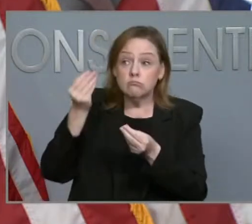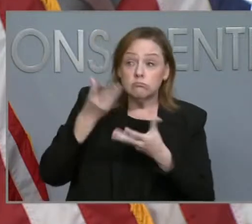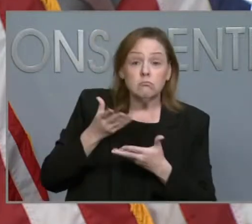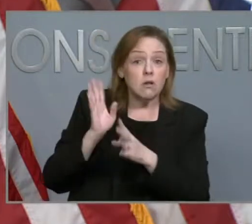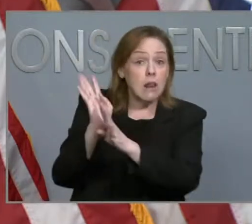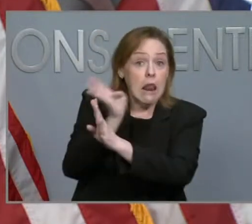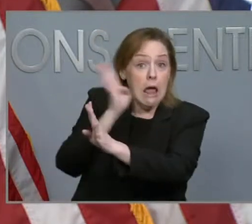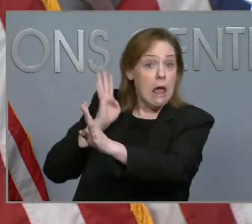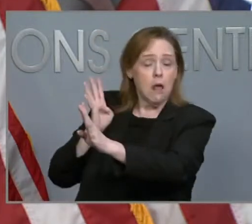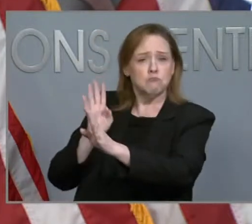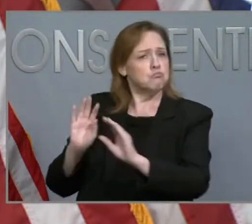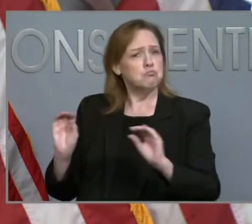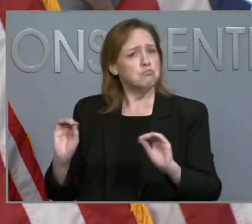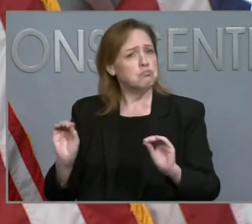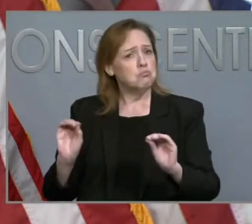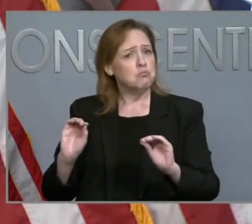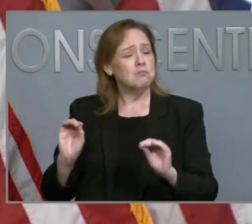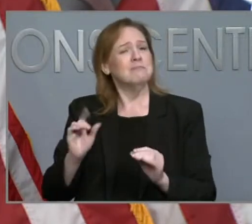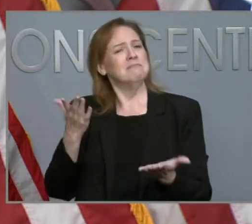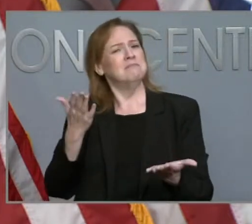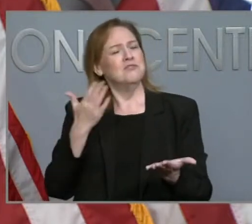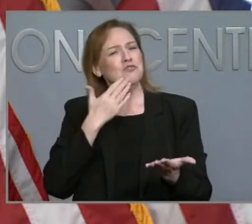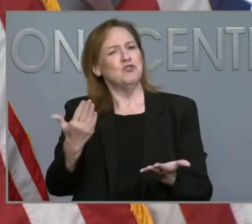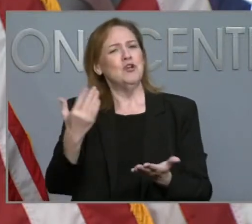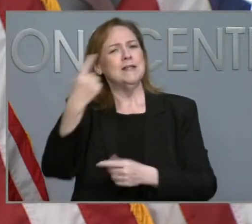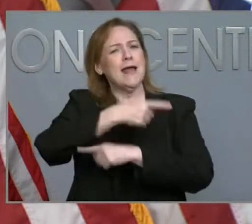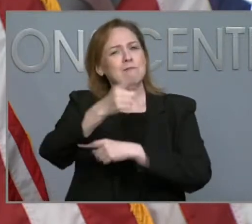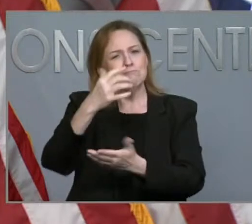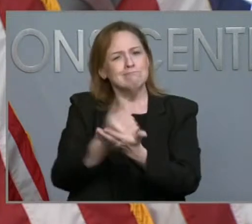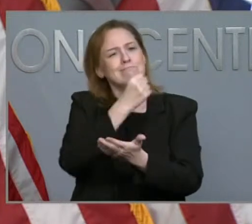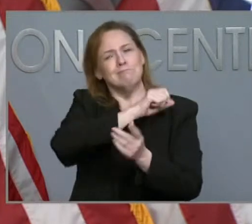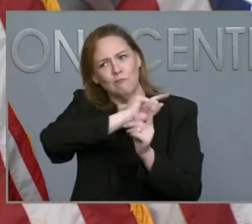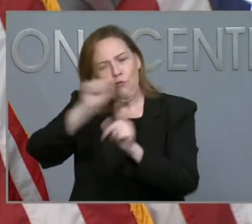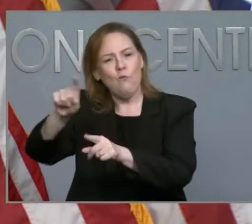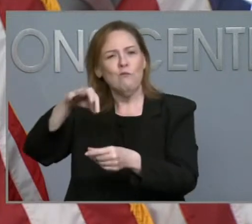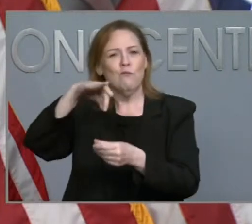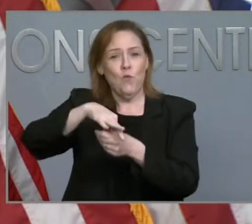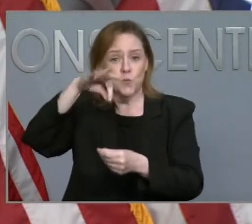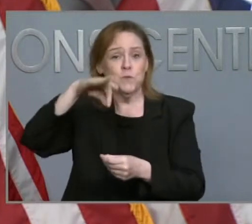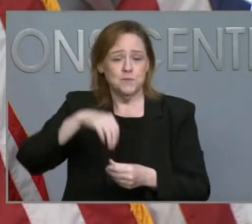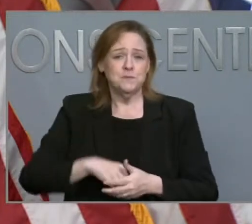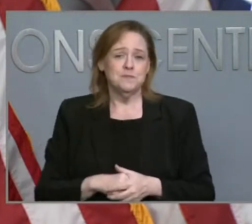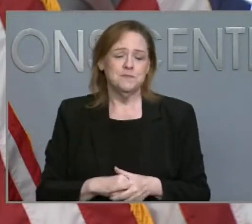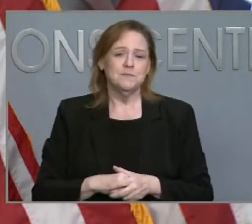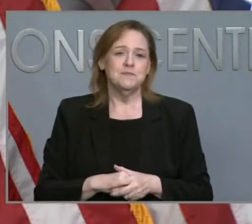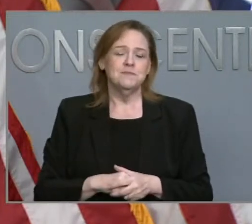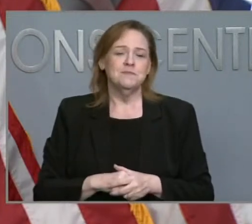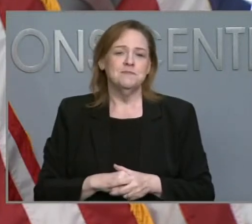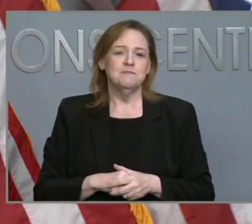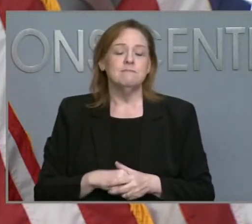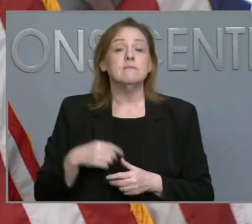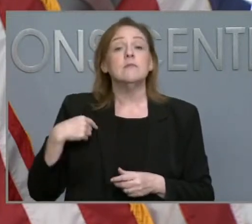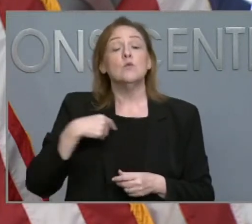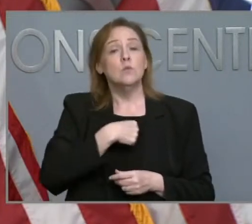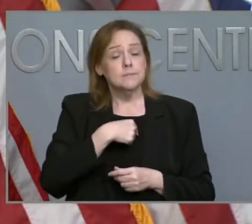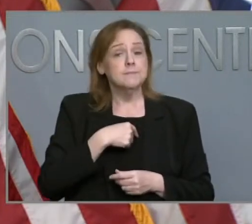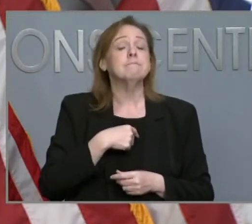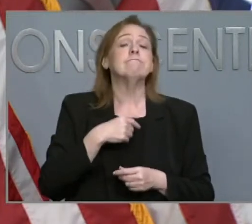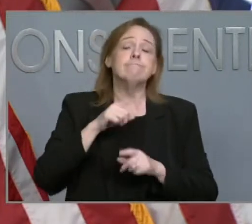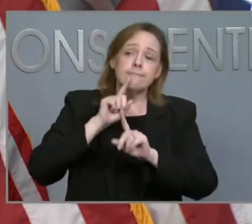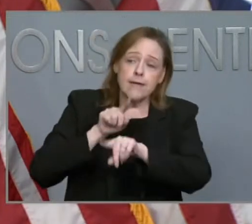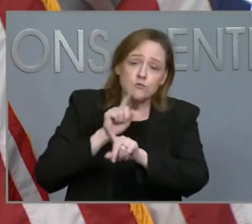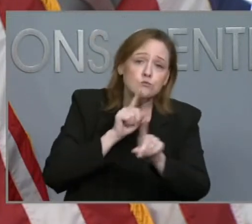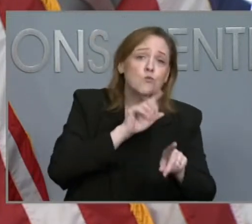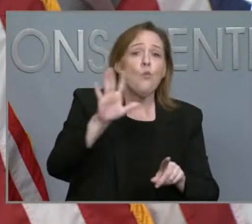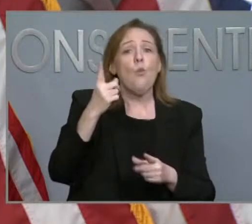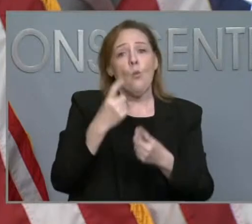today. It is a good day to go vote. We have been addressing reports that the State Board's